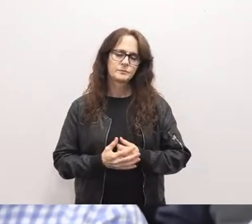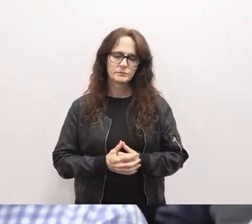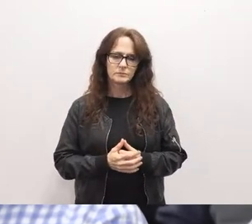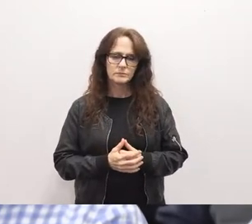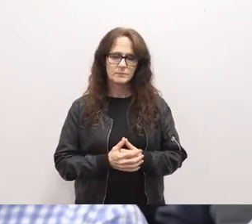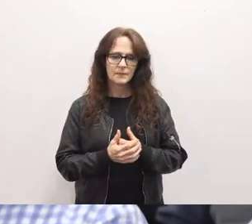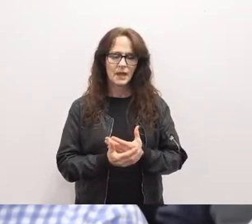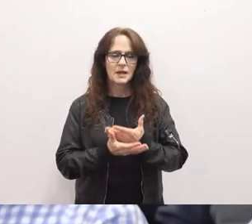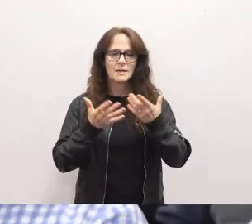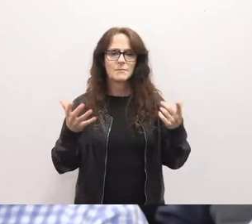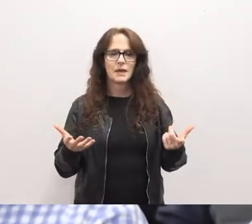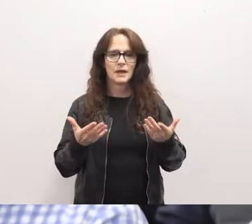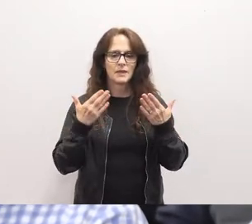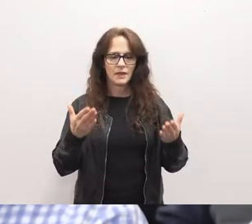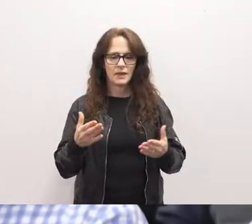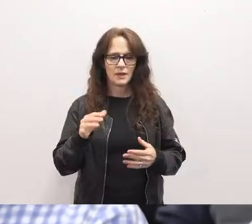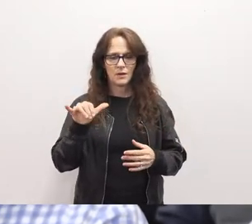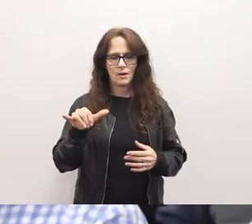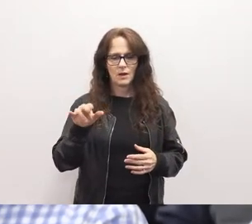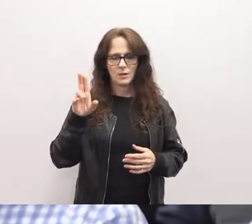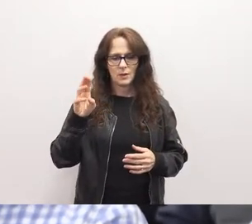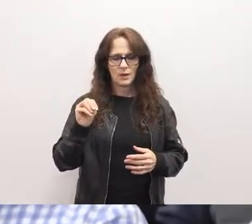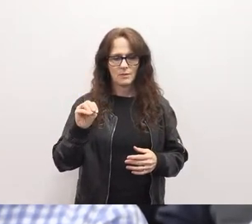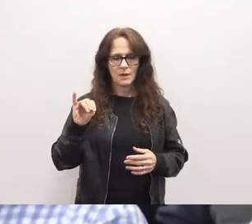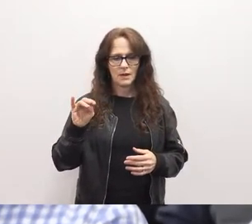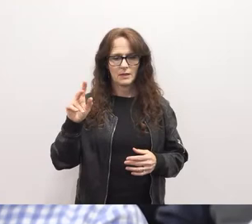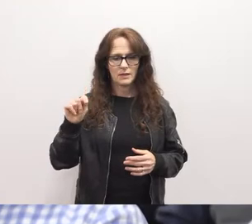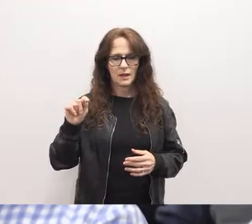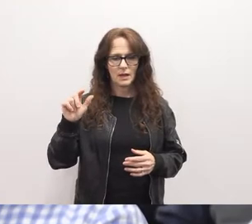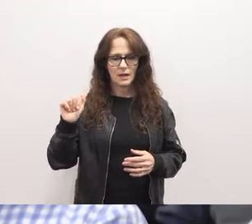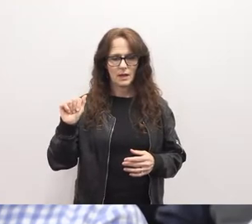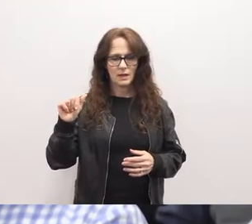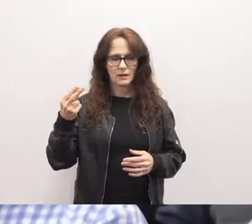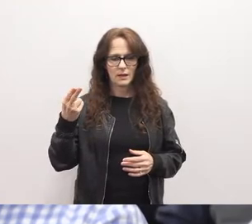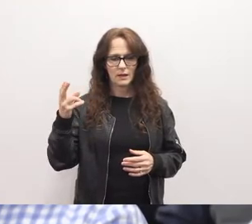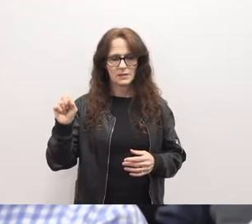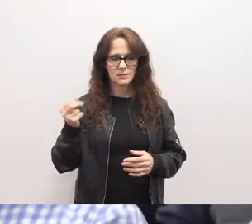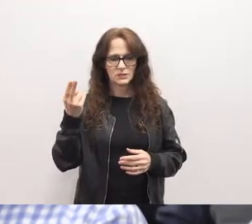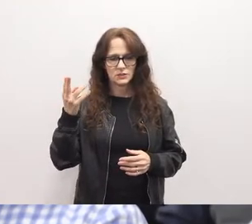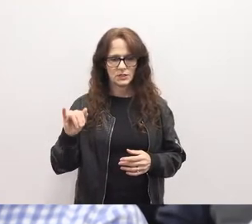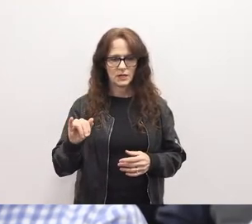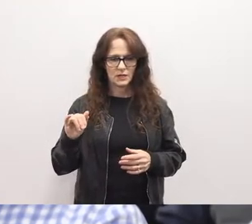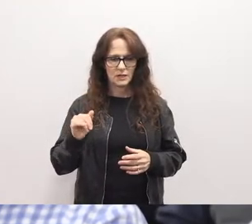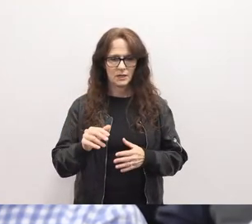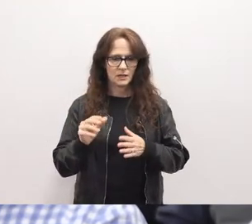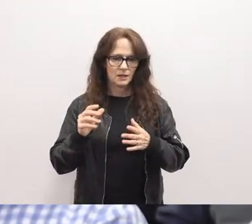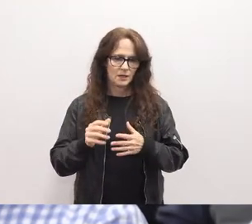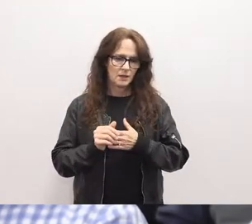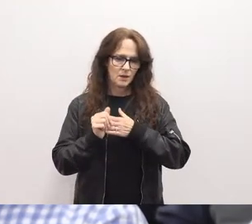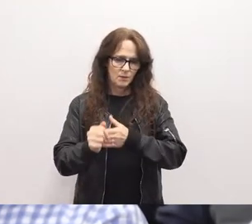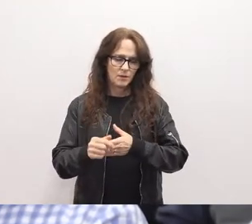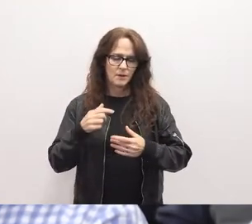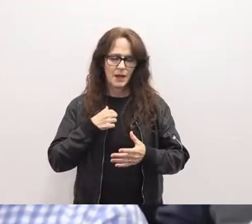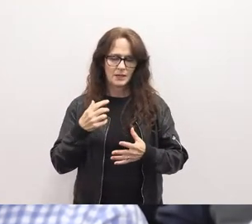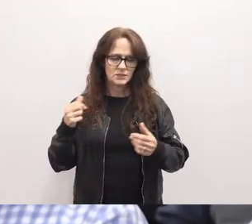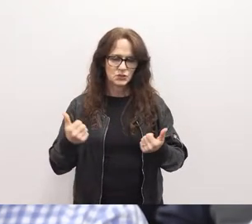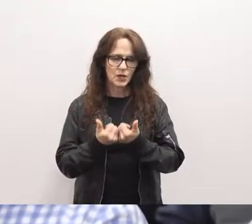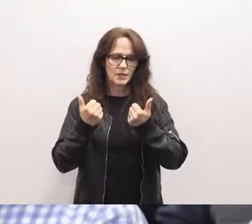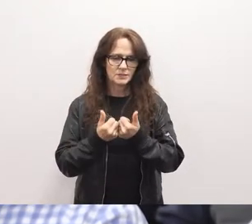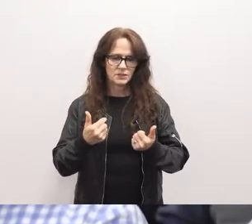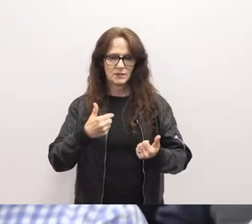And a big thank you to Yumi Takahashi for supporting me and challenging me with new ideas and different points of